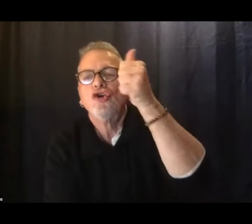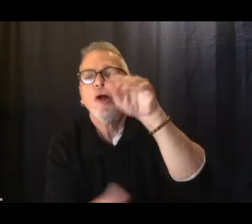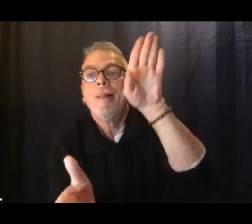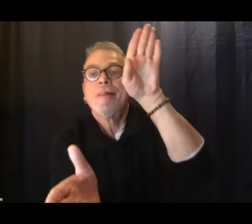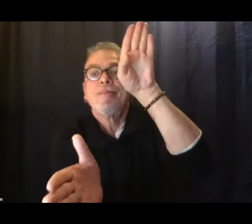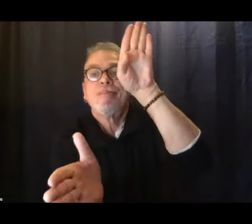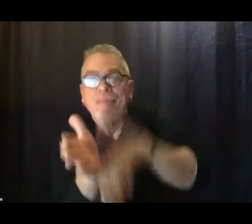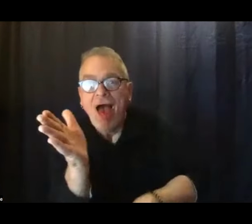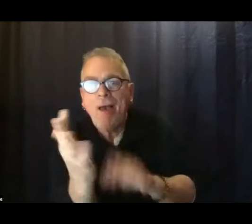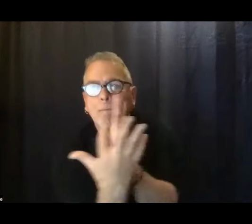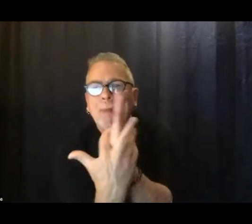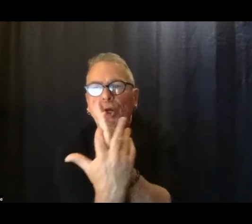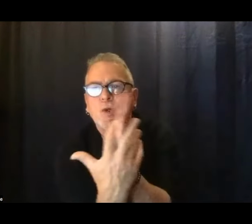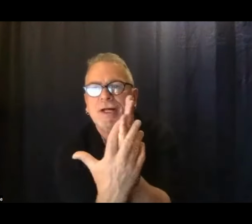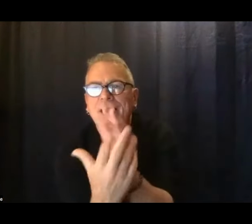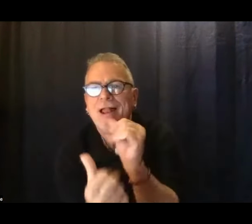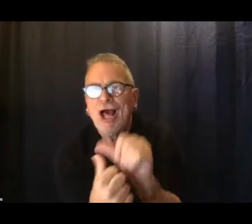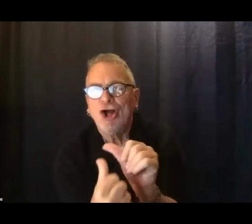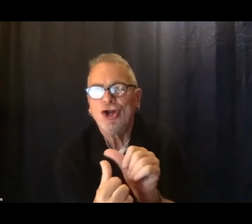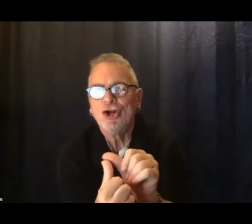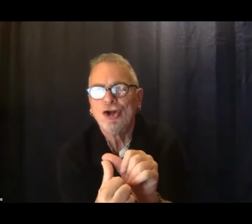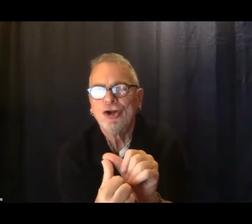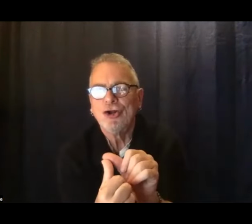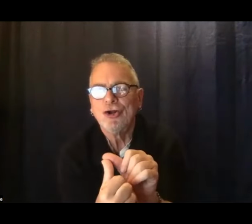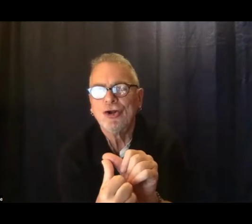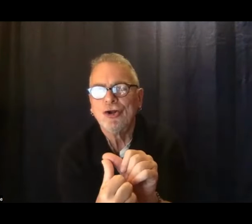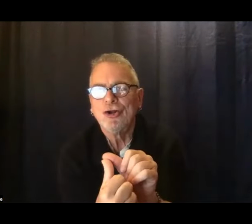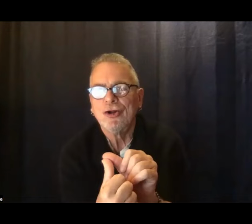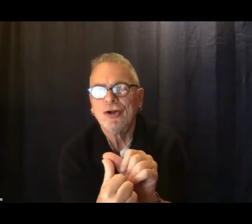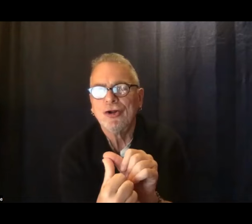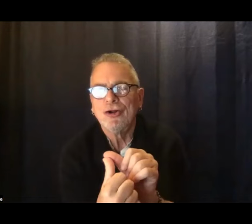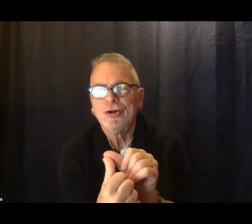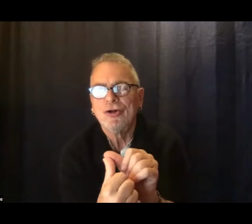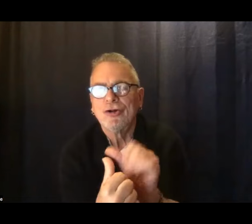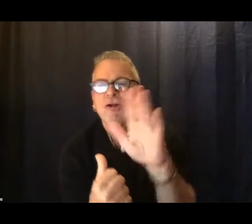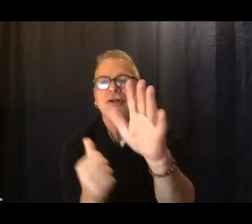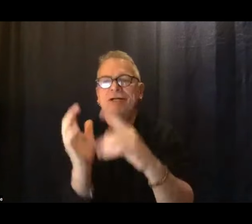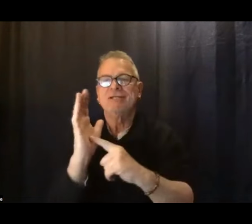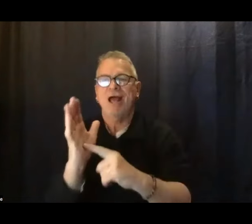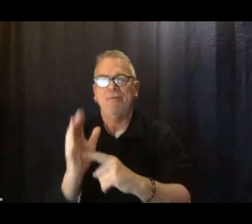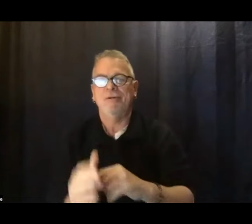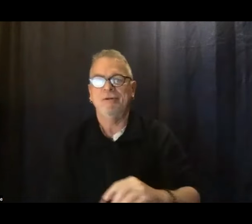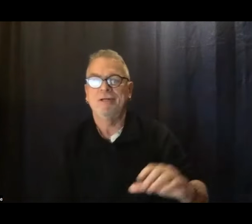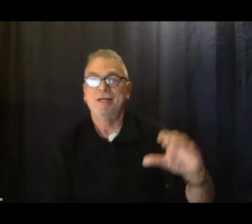tend to be just a little bit longer held than those middle ones, right?